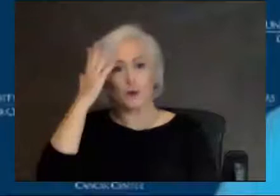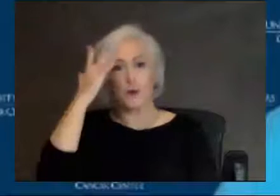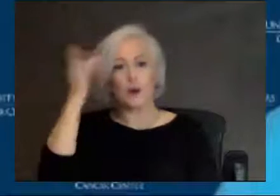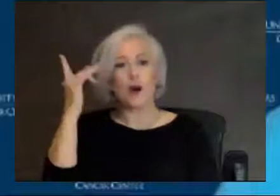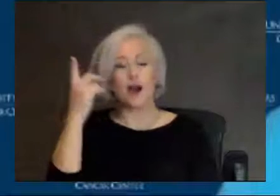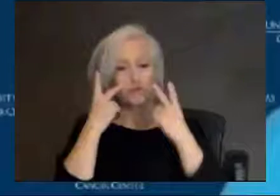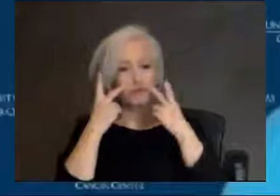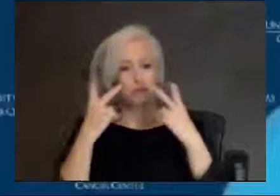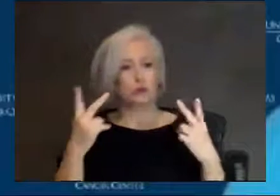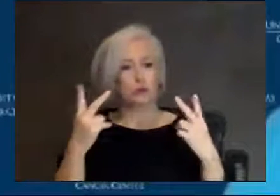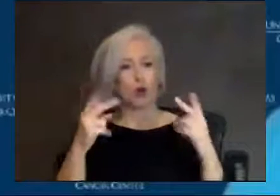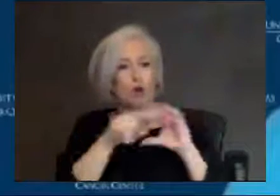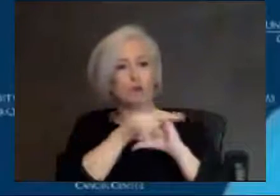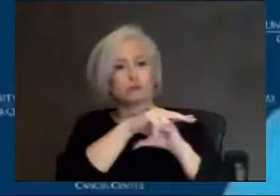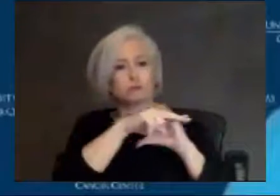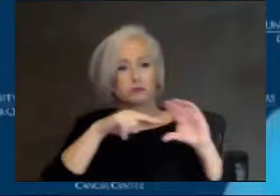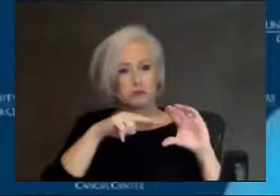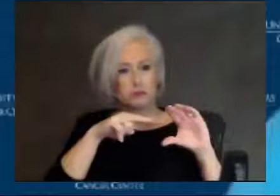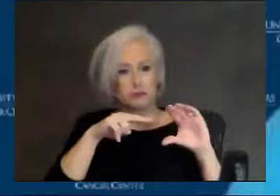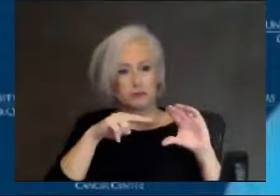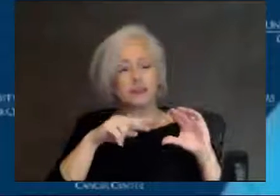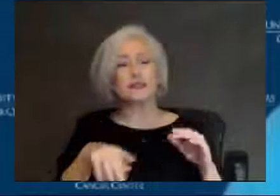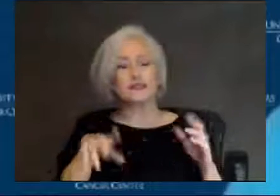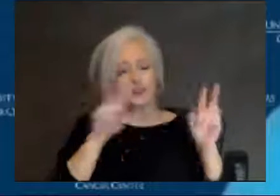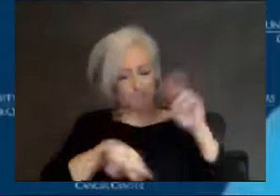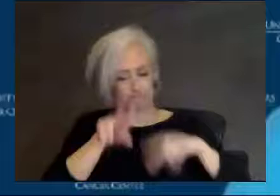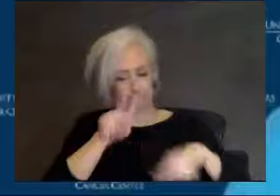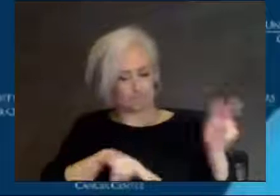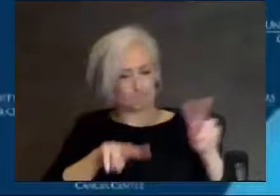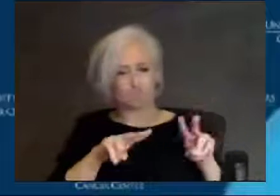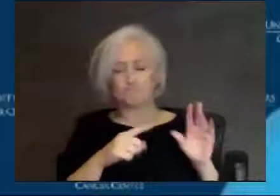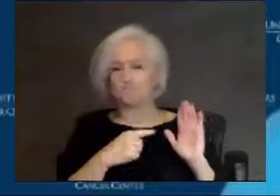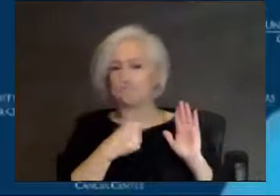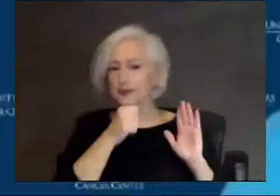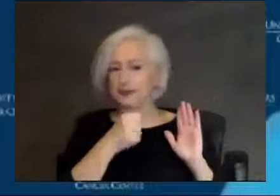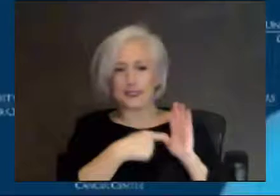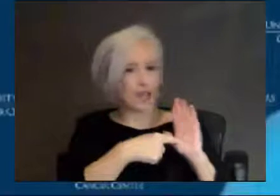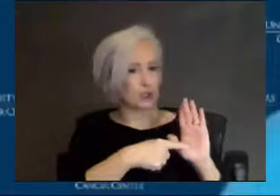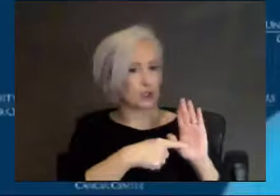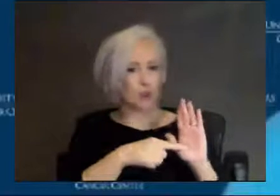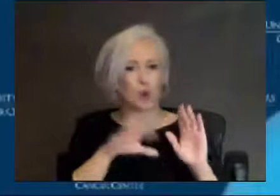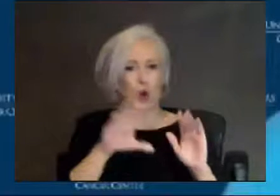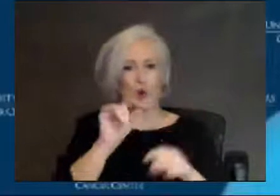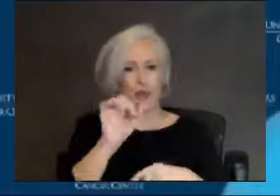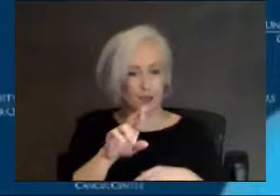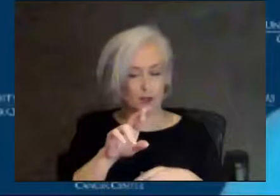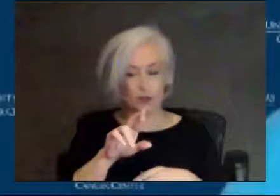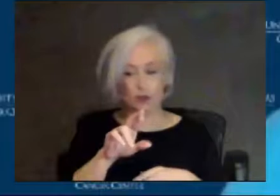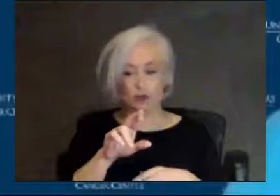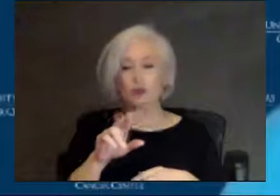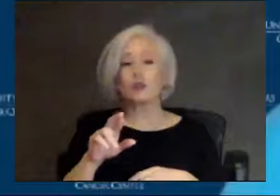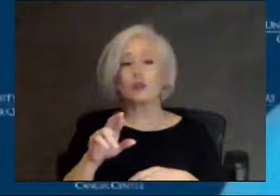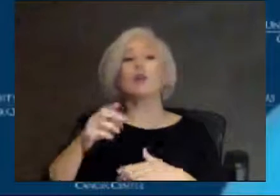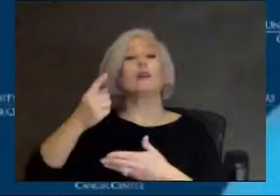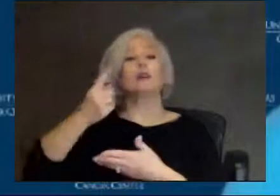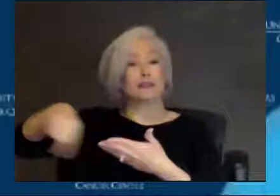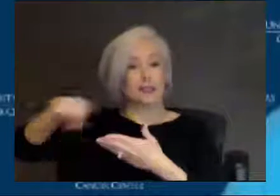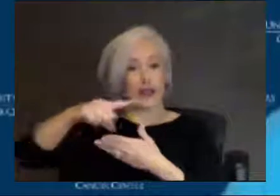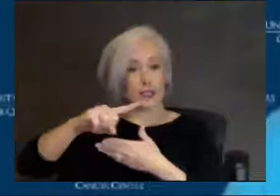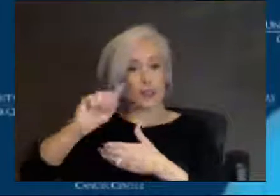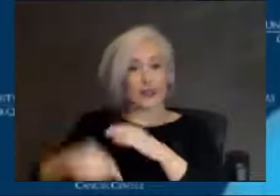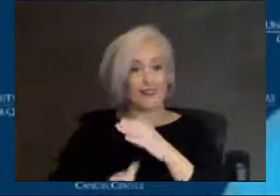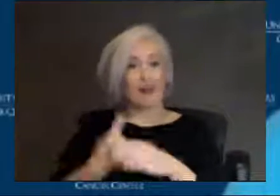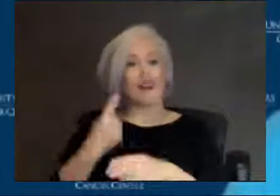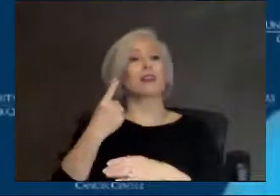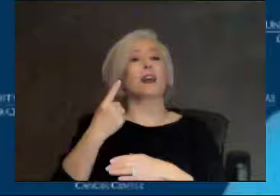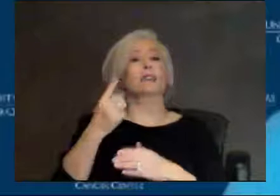CT scan and it's not cancer. So next week with the colonoscopy, we'll figure out what it is. Well,